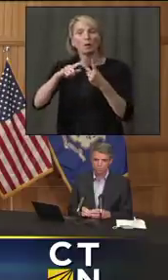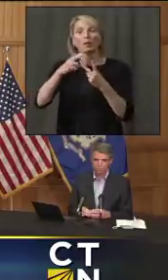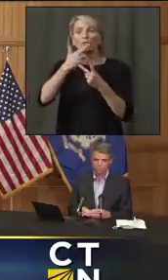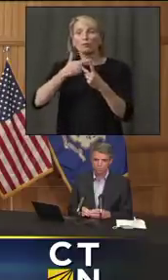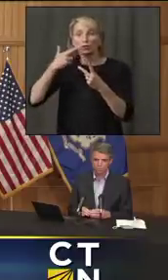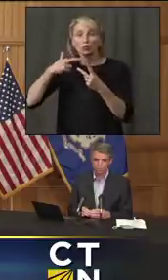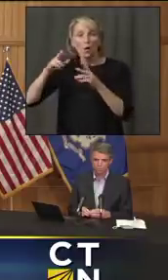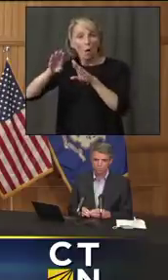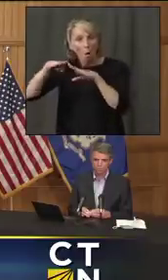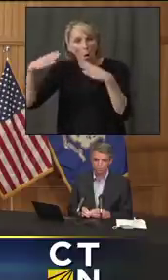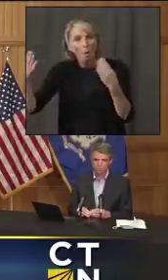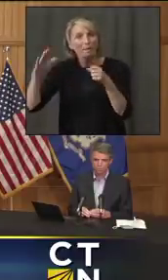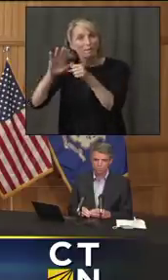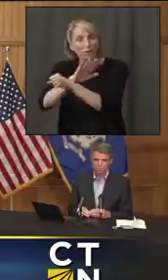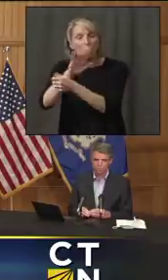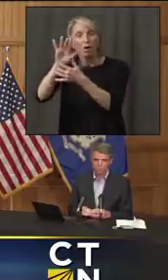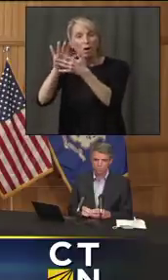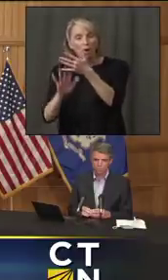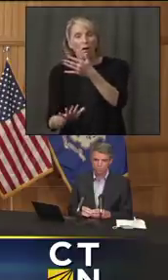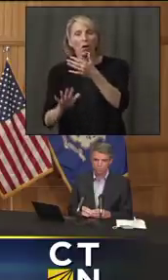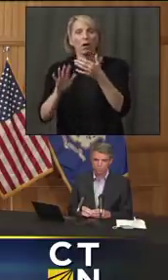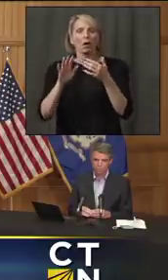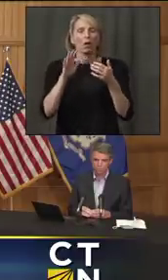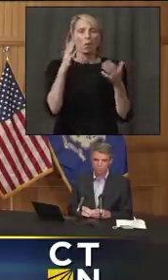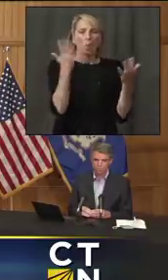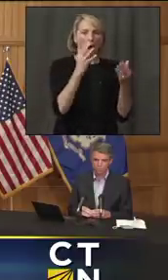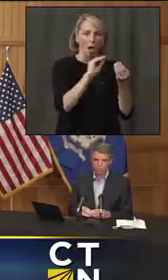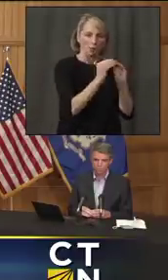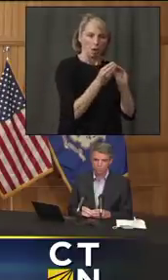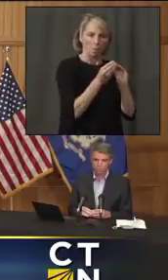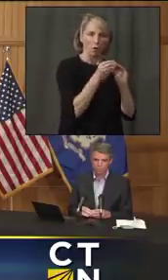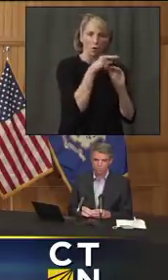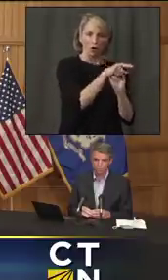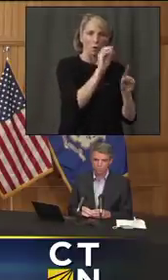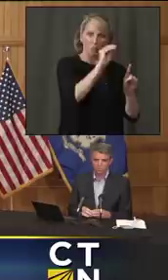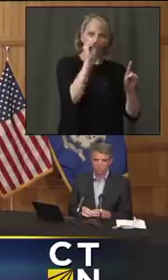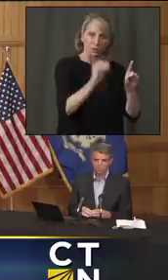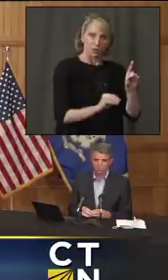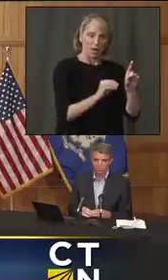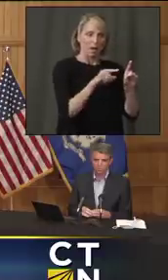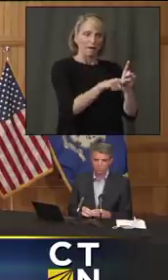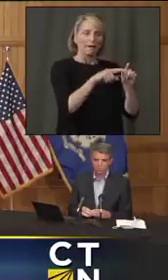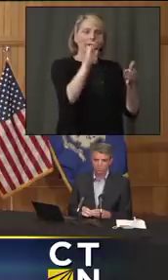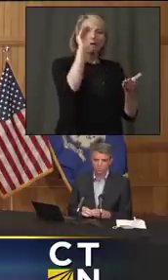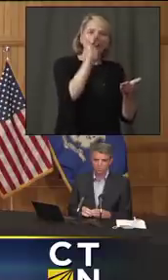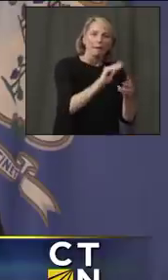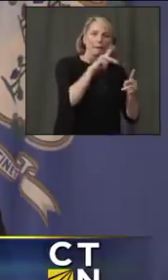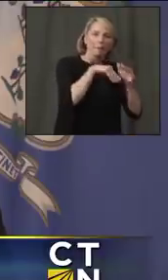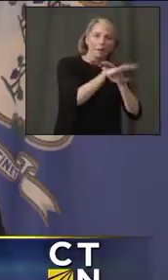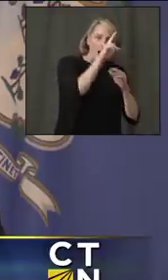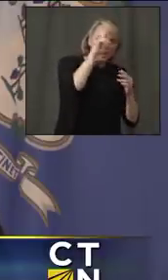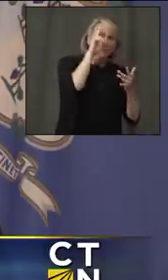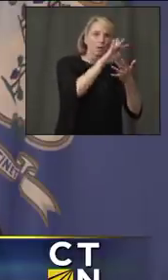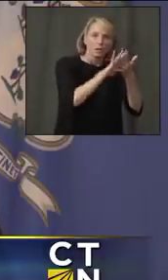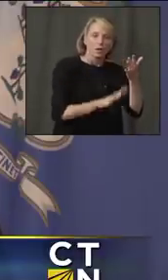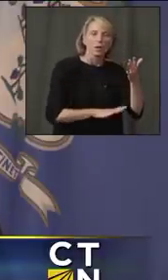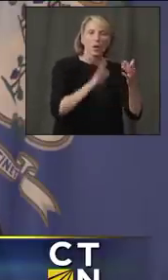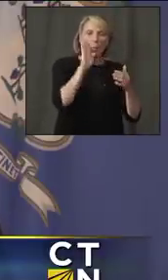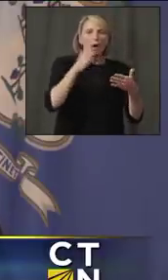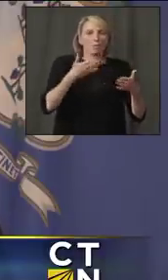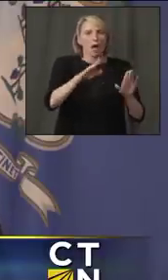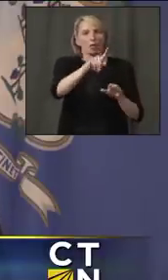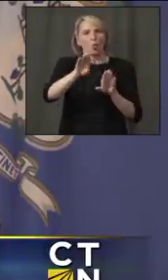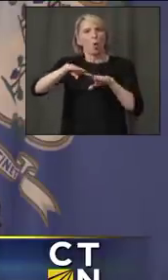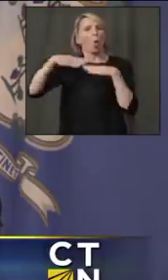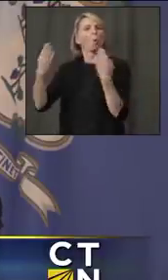you guys have, an infection rate that might close some of the things that are open now? Yeah, hospitalization is important,